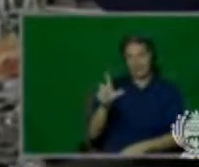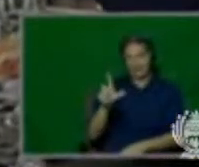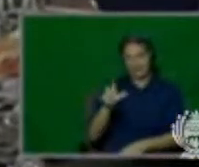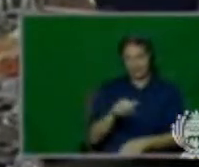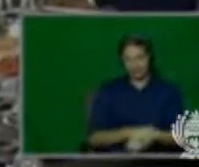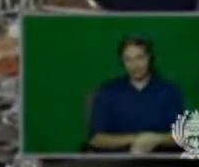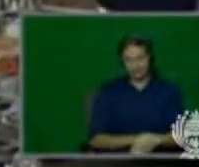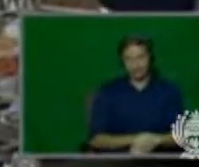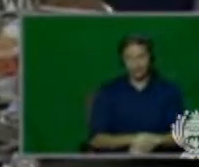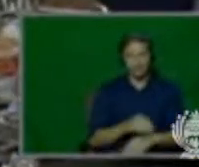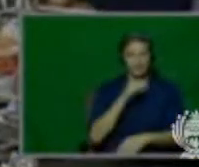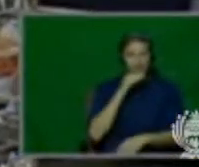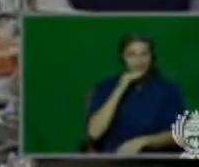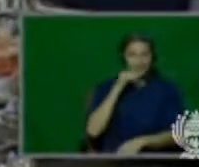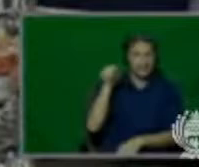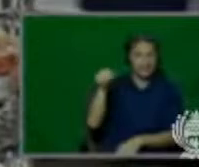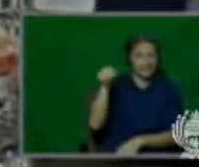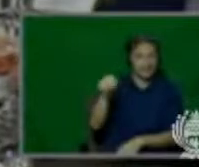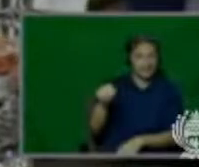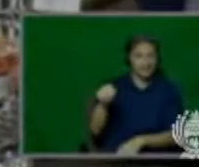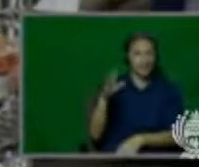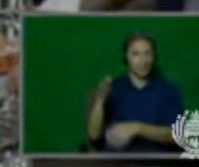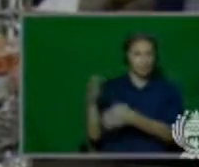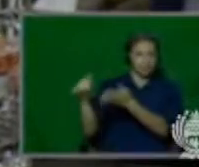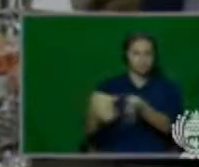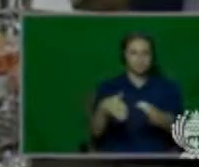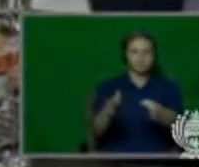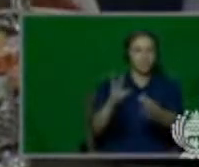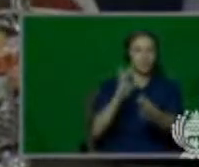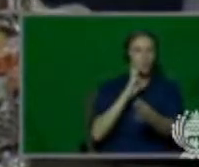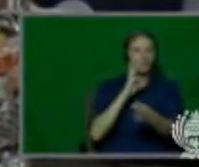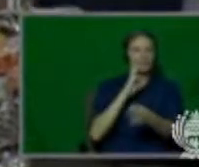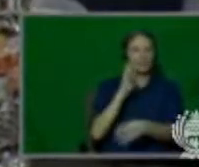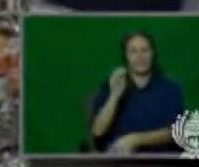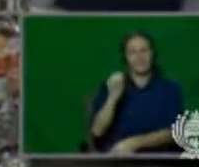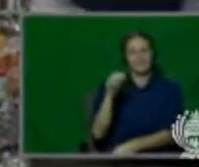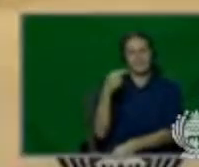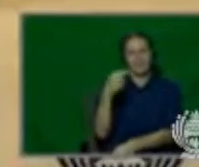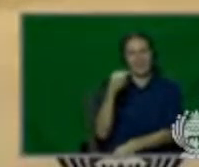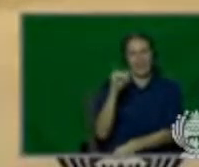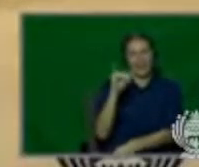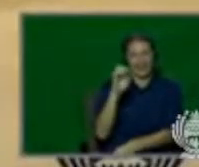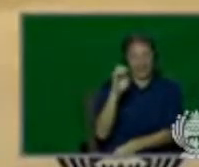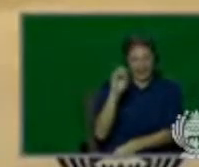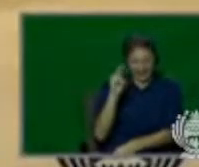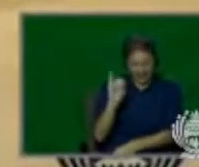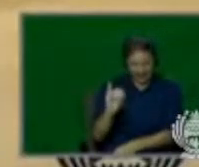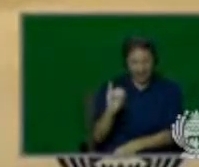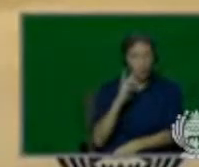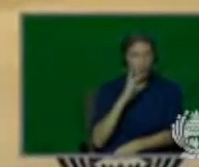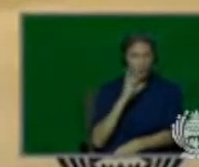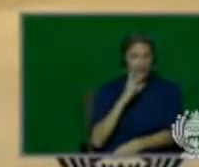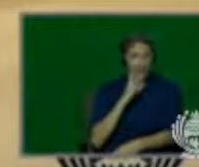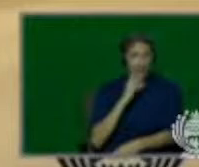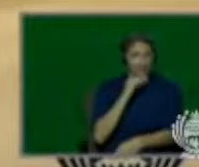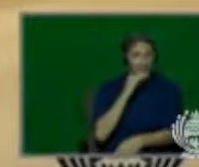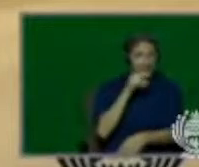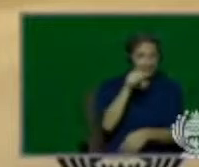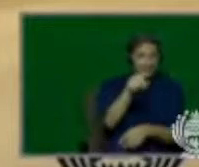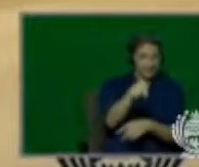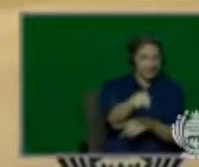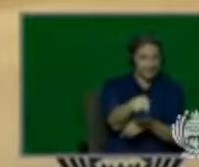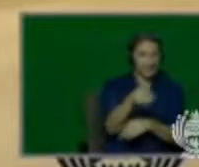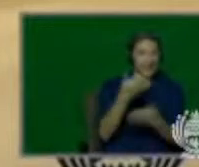transferring water into the Mngeni water supply system. This will increase the total capacity of